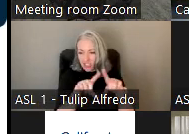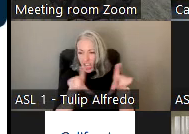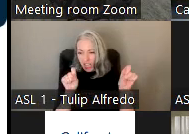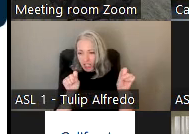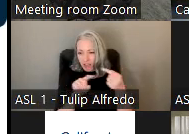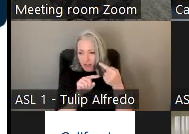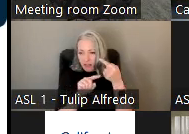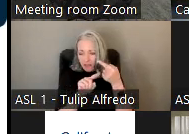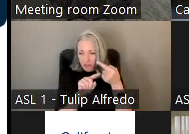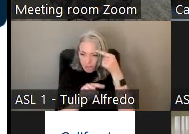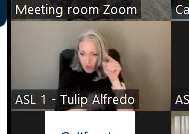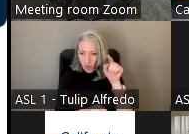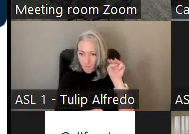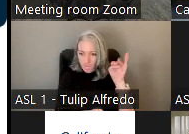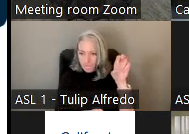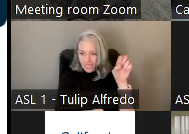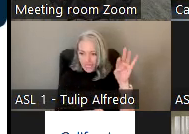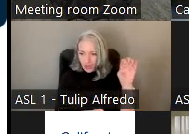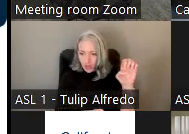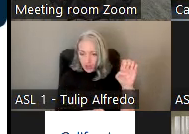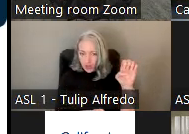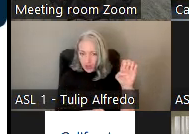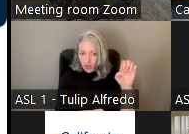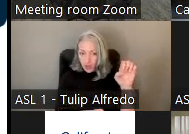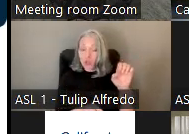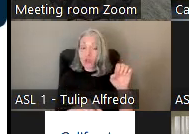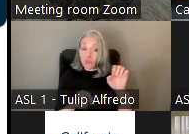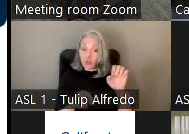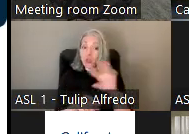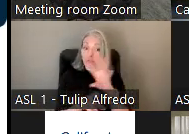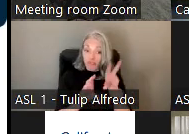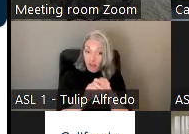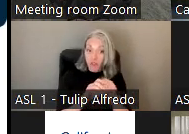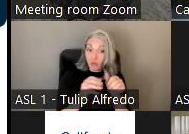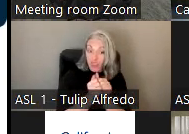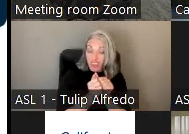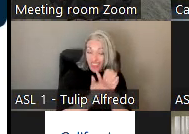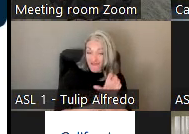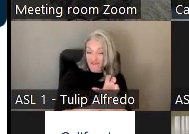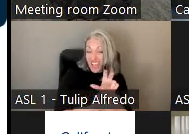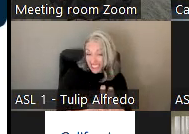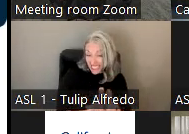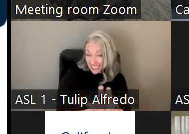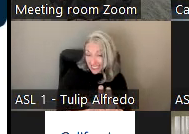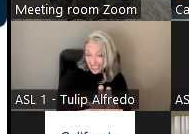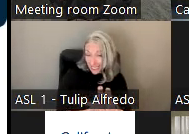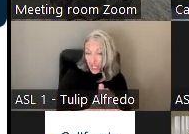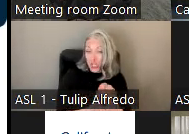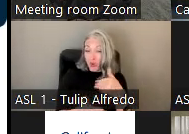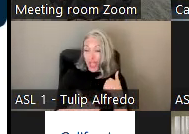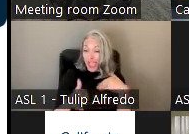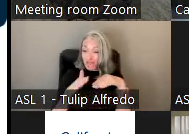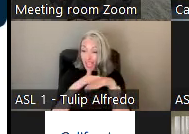have vested, you would have access to the benefit. And that would be all kinds of people